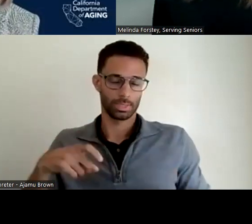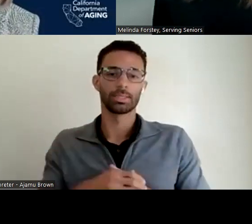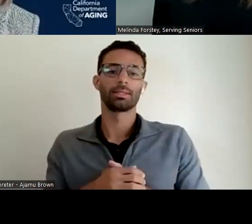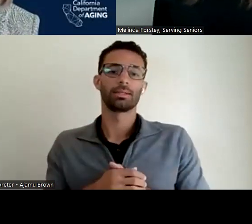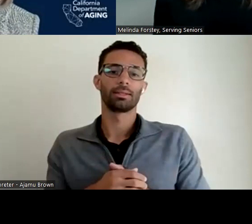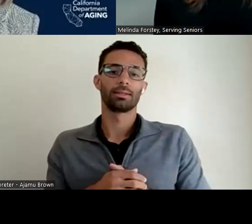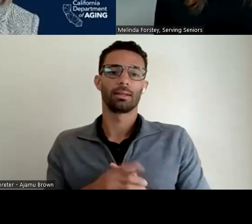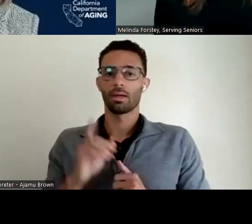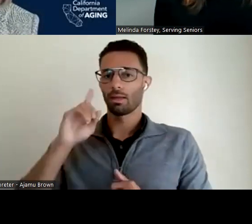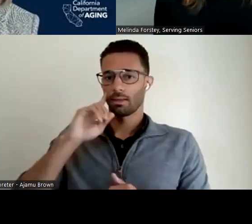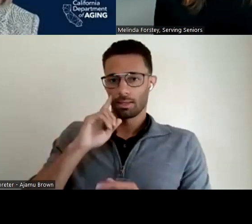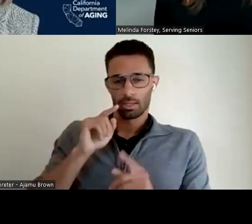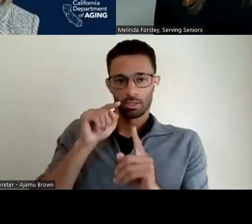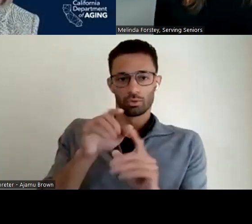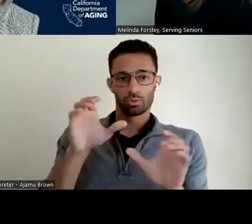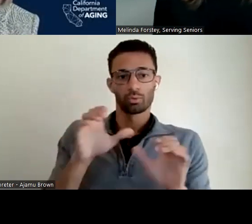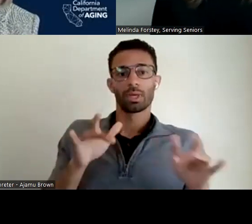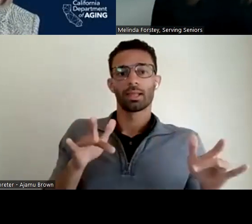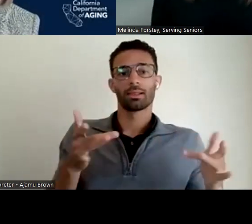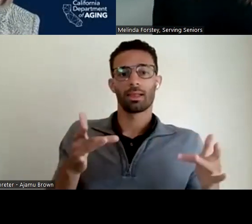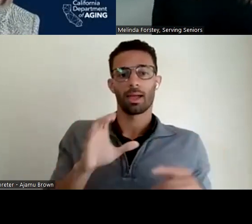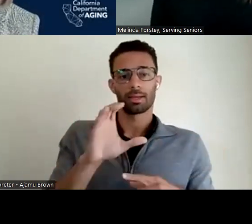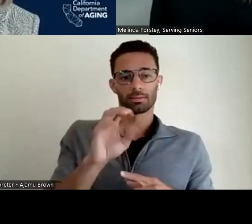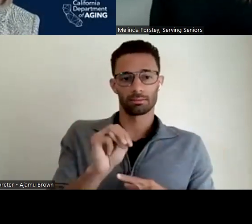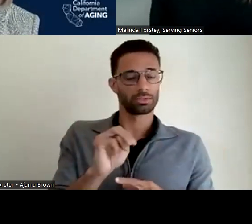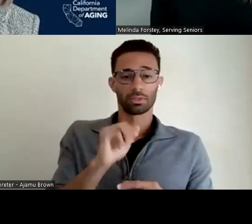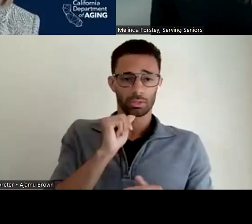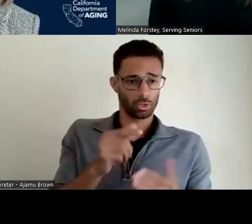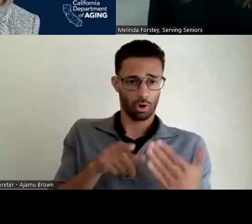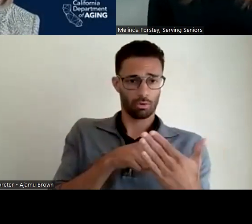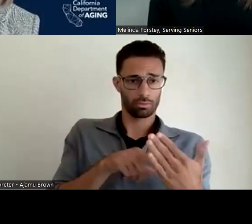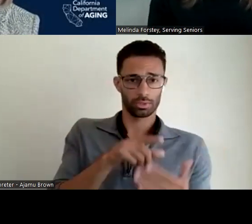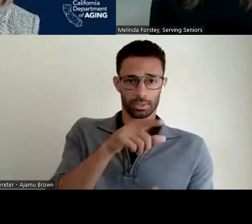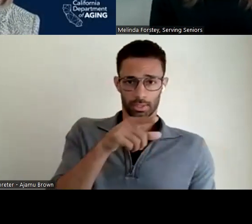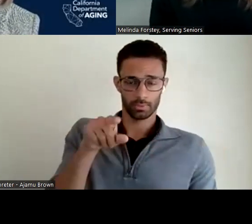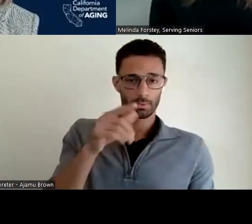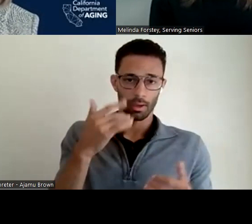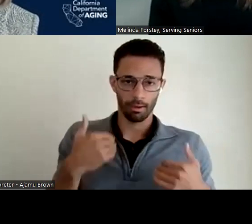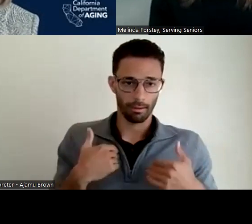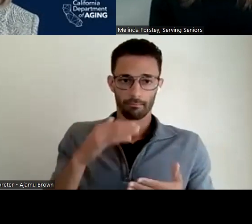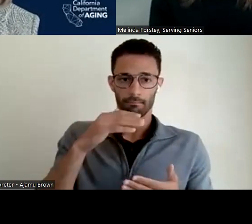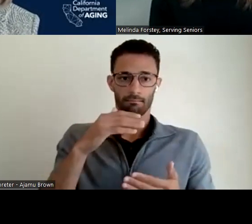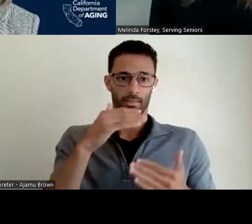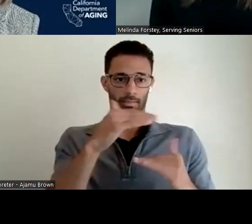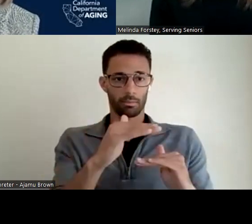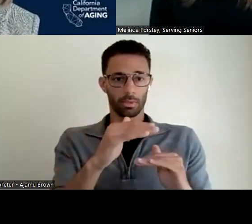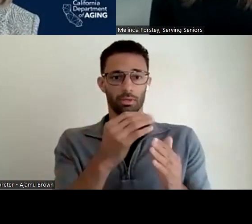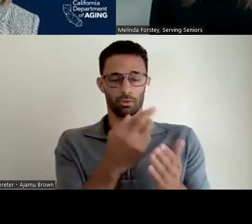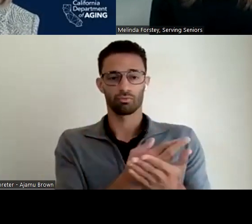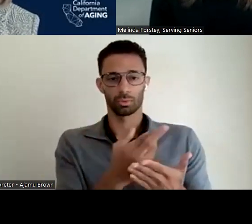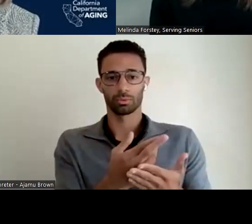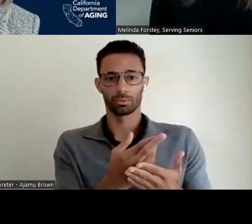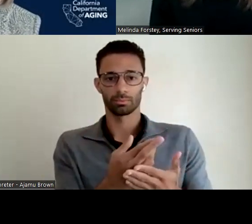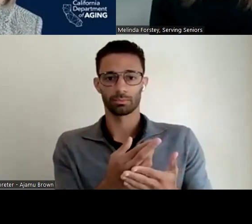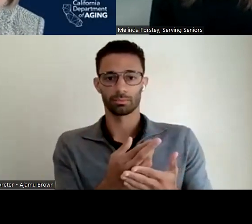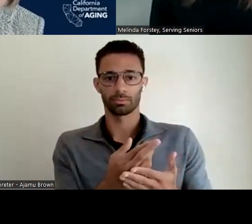you're doing this light case management, and again, it's not a criticism on you because you have limited resources. I guess the issue or actionable step is